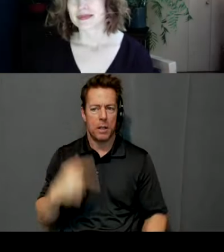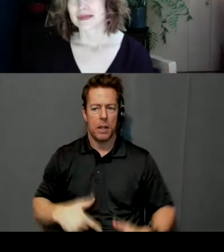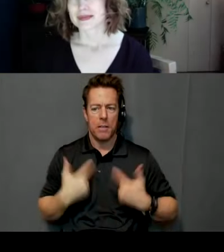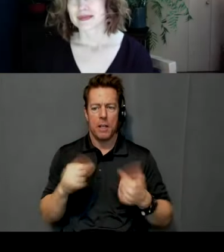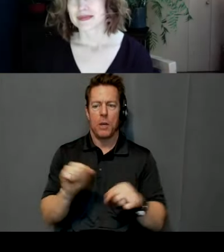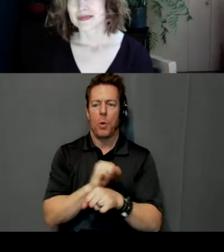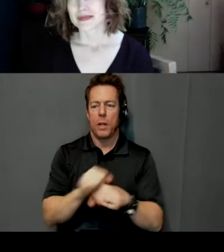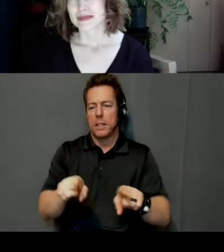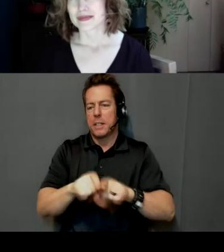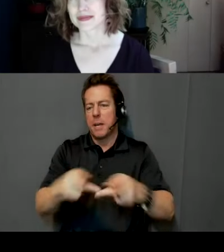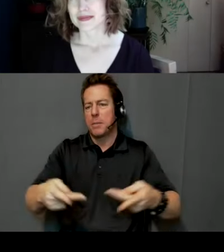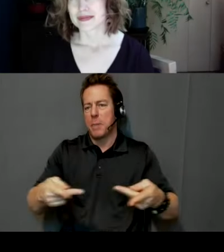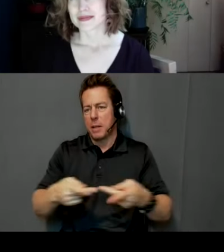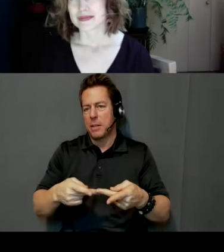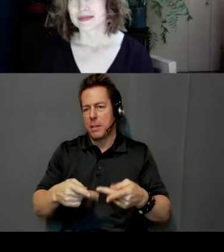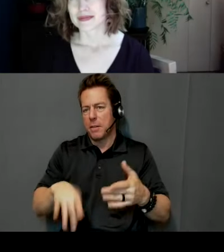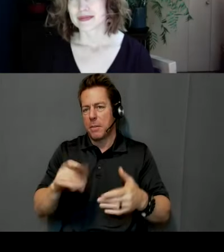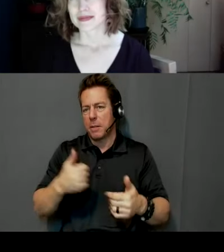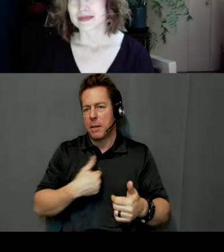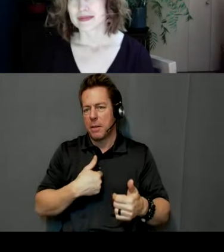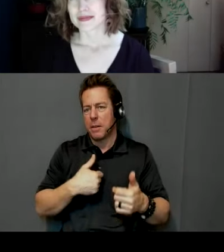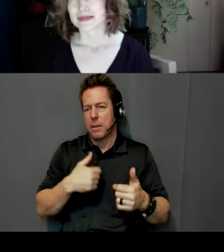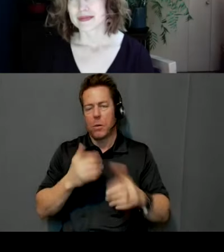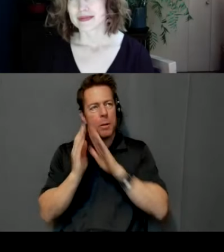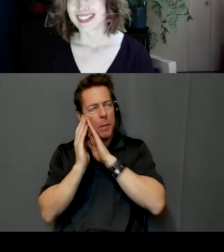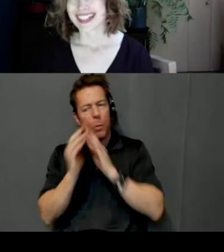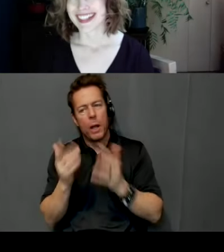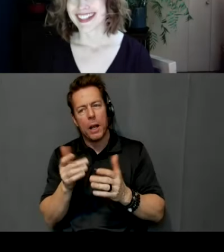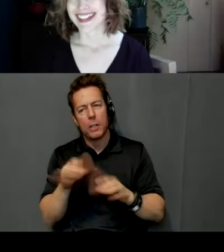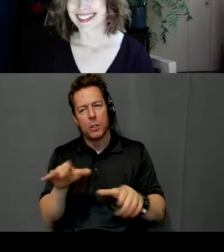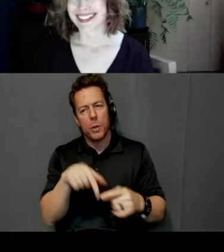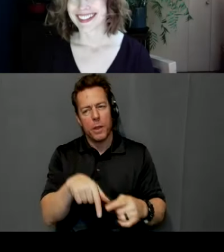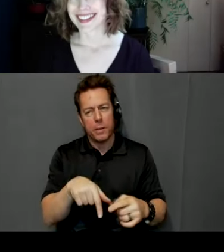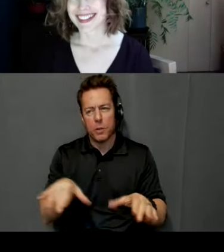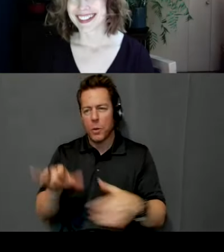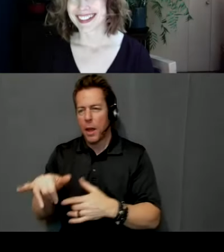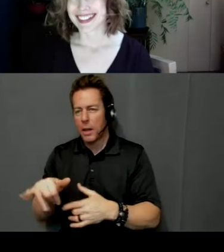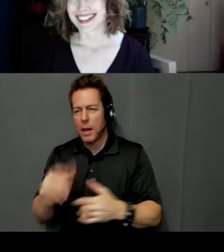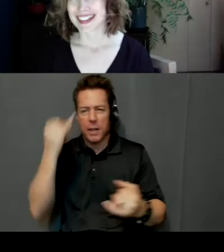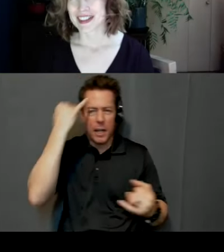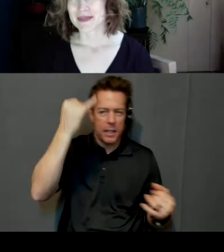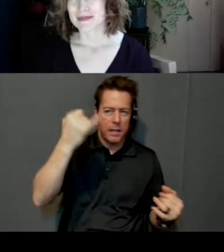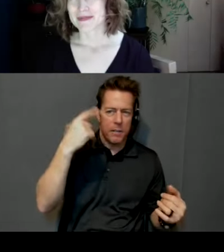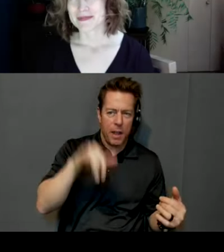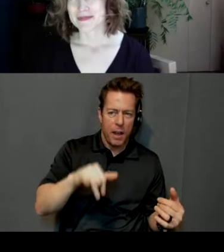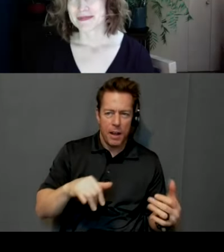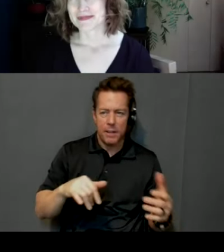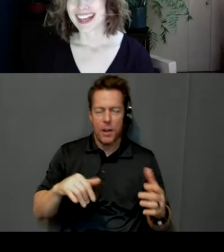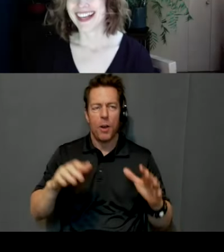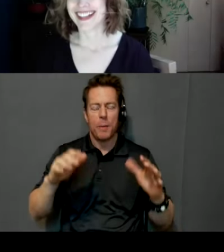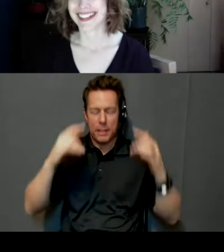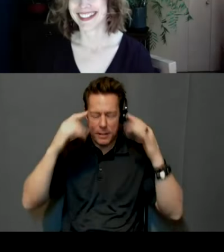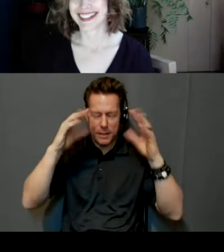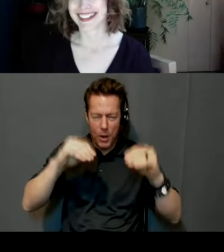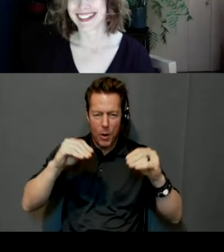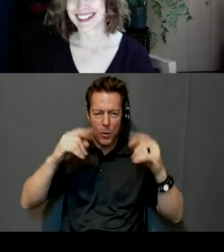in the same space, because I find myself going to bed and being like, wait, I should do this, I should do that, and then I have an idea for this, and I'll be like, no, turn off.